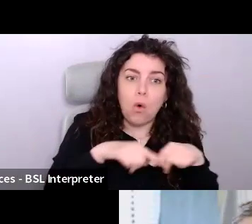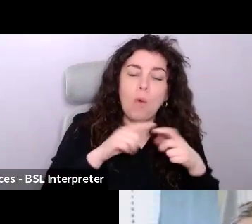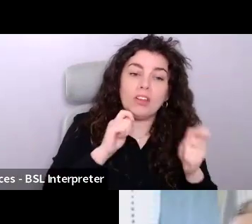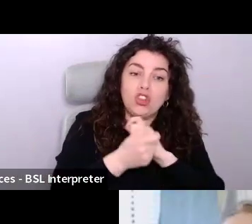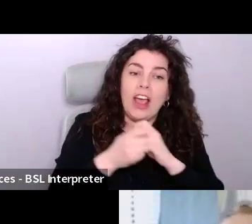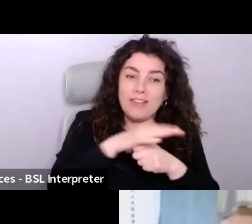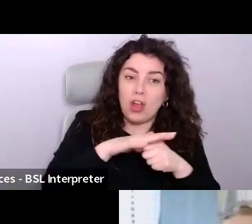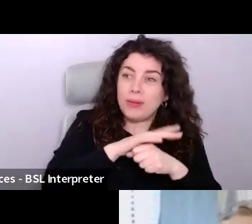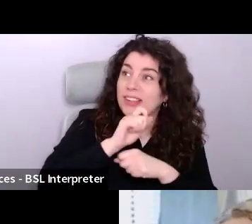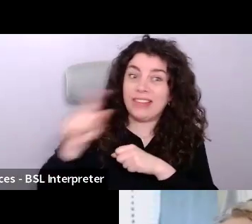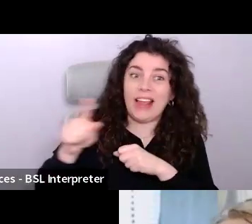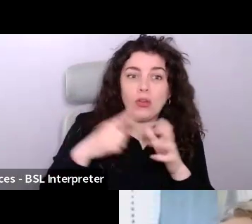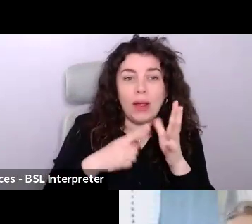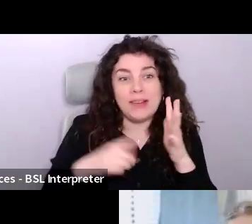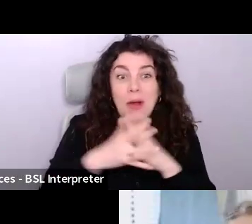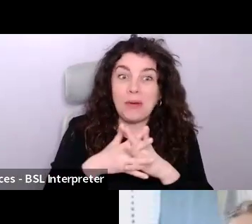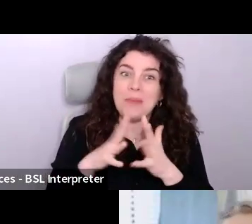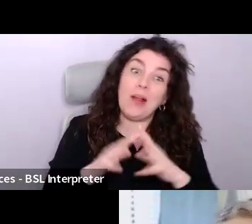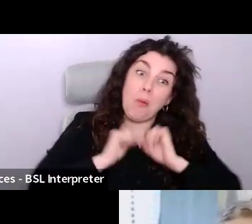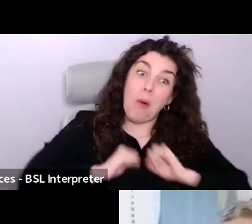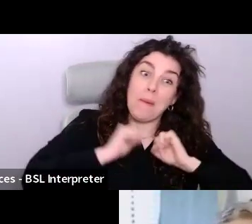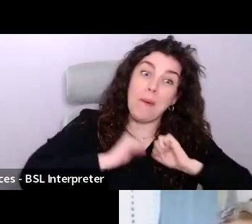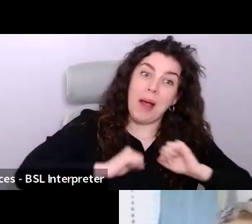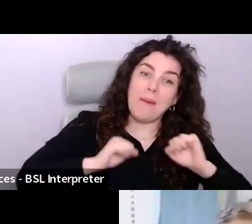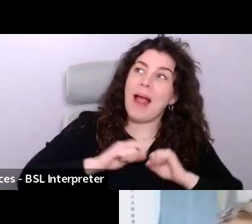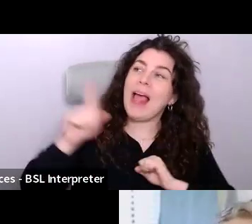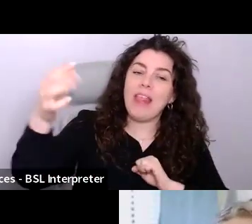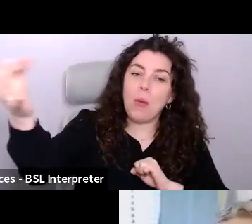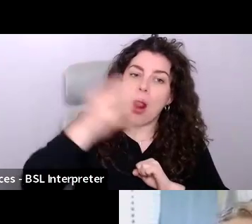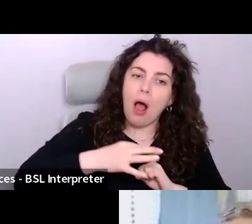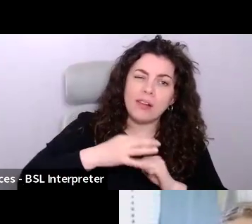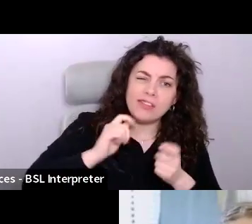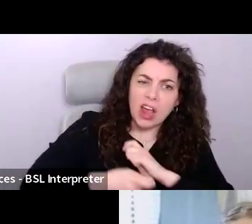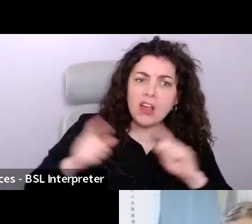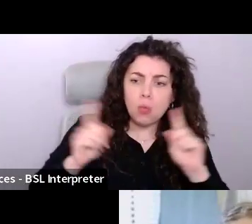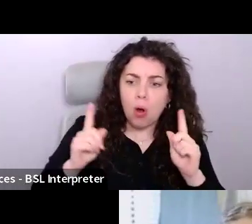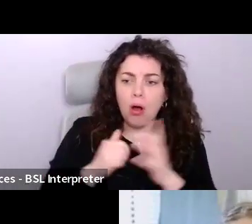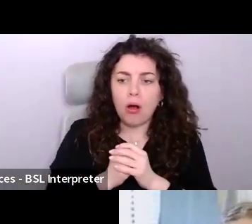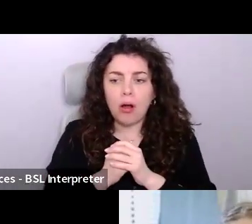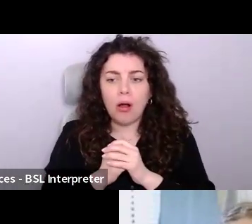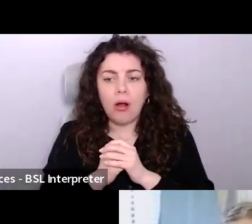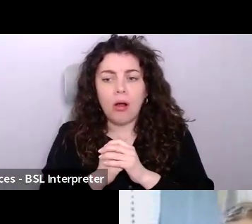Work, where you wait a whole bunch and then they'll ask, well, what changed? What would help then? So there is always